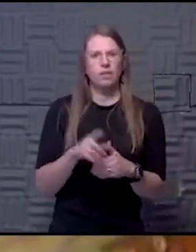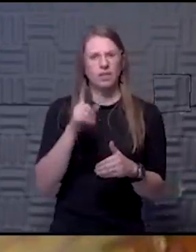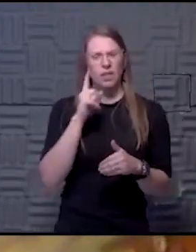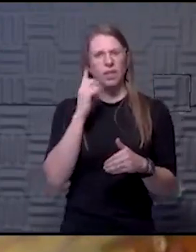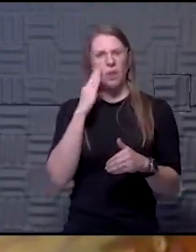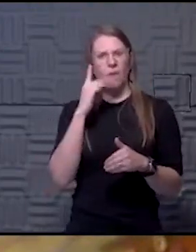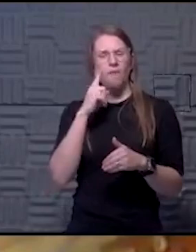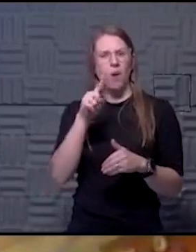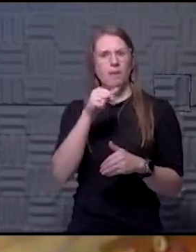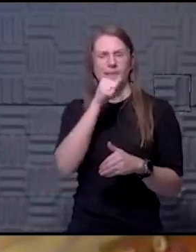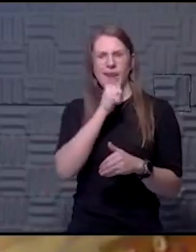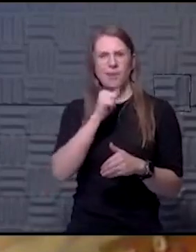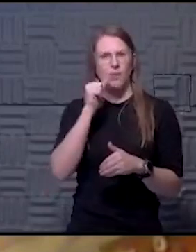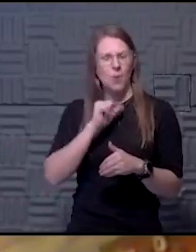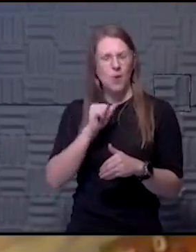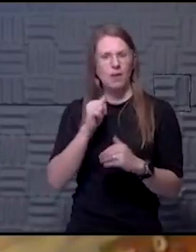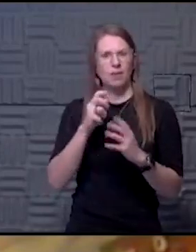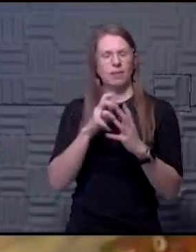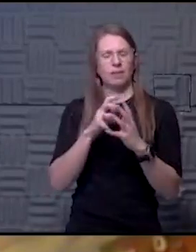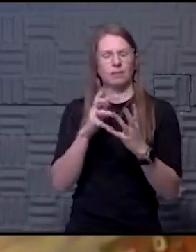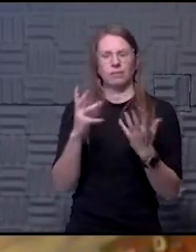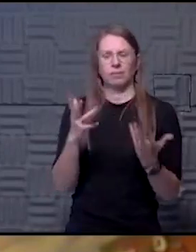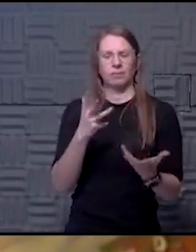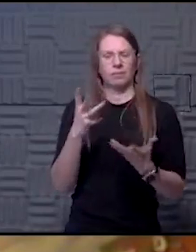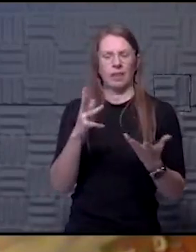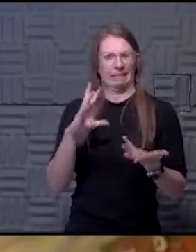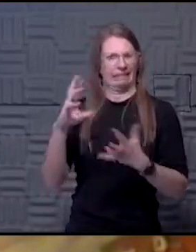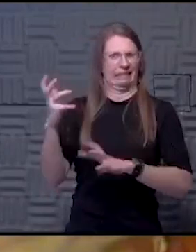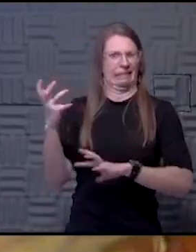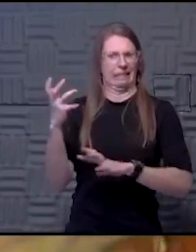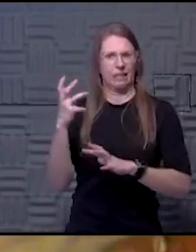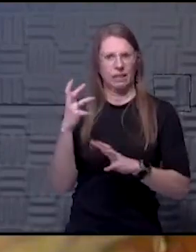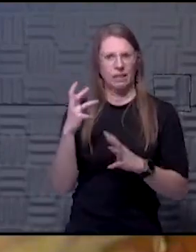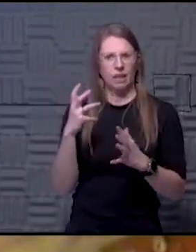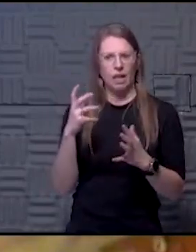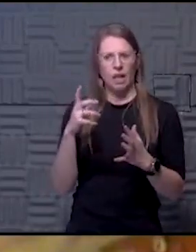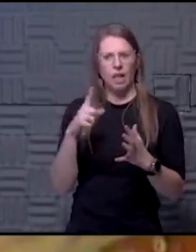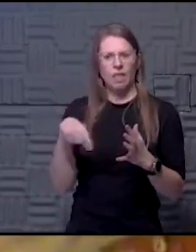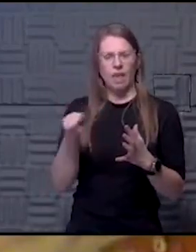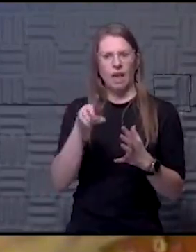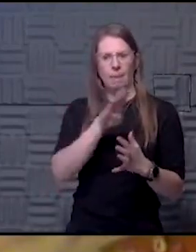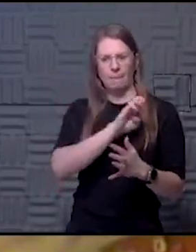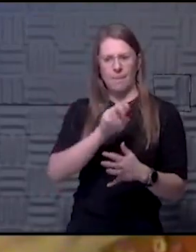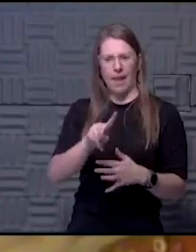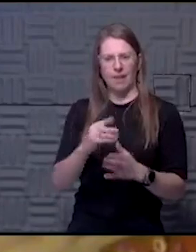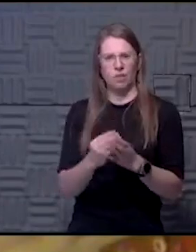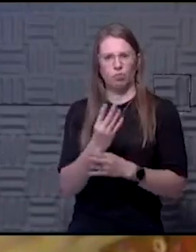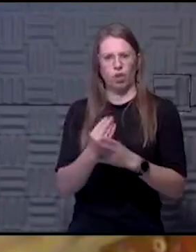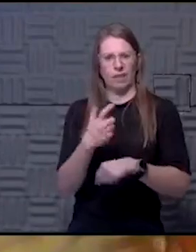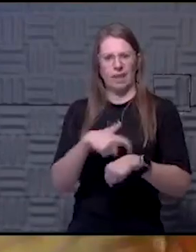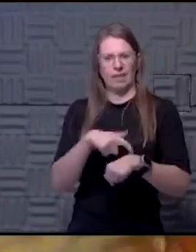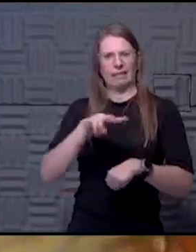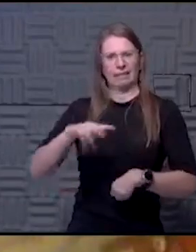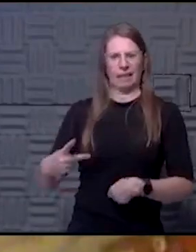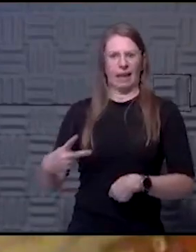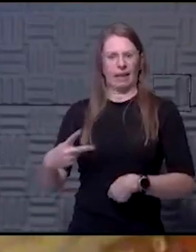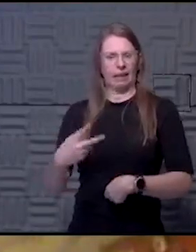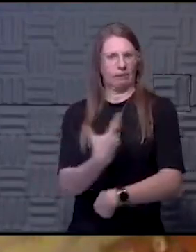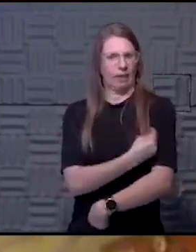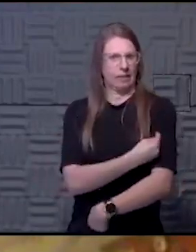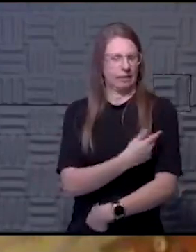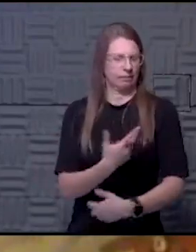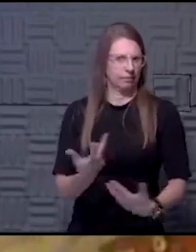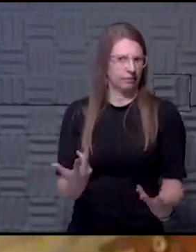And there'll be a lot of kind of messiness when, you know, snowbirds come back in the springtime, for example, and need their second vaccine.